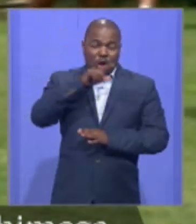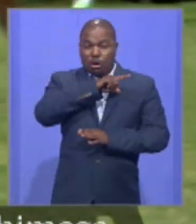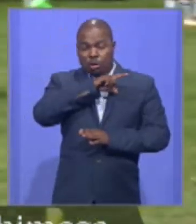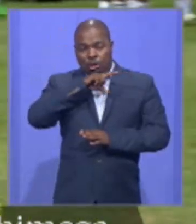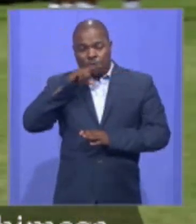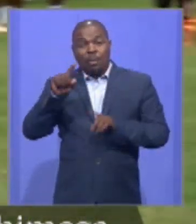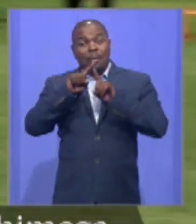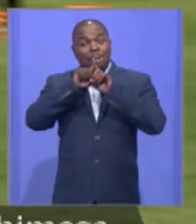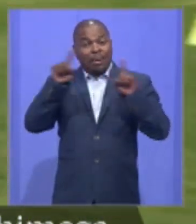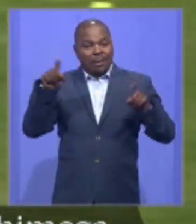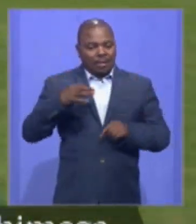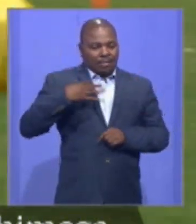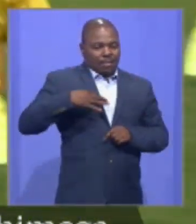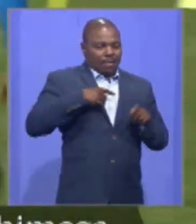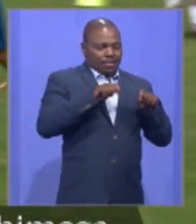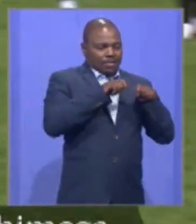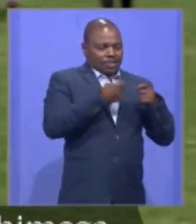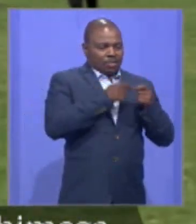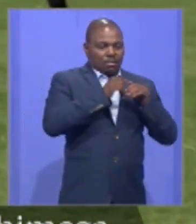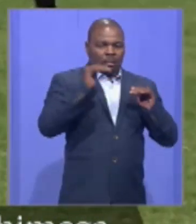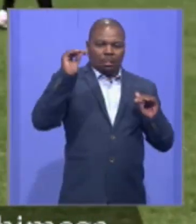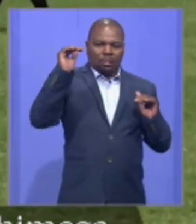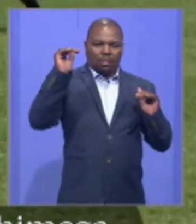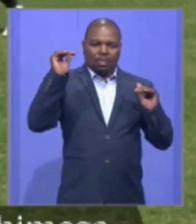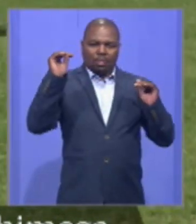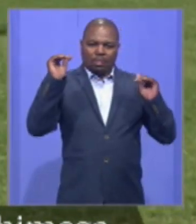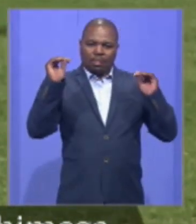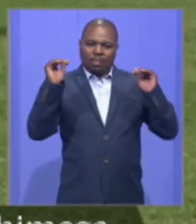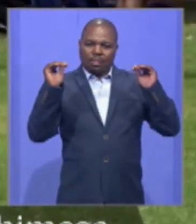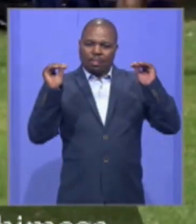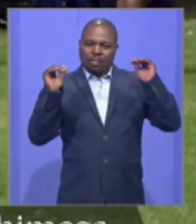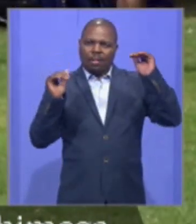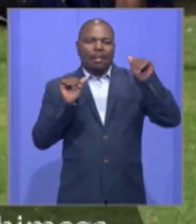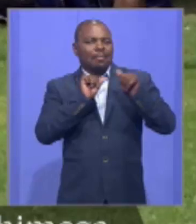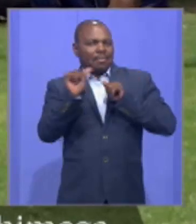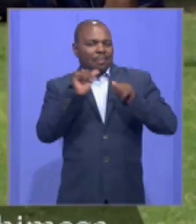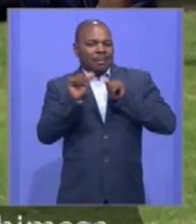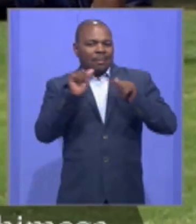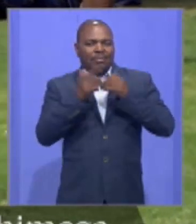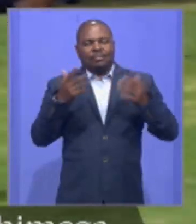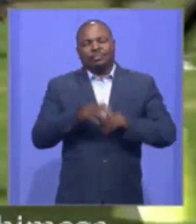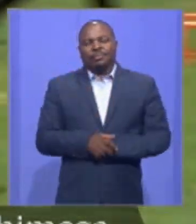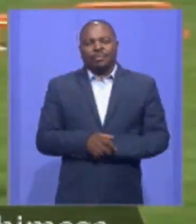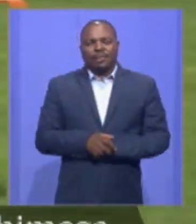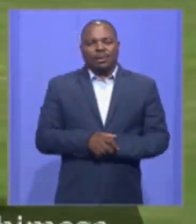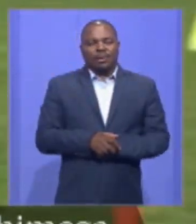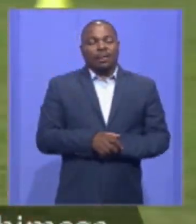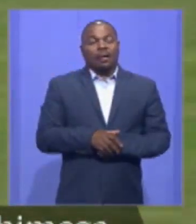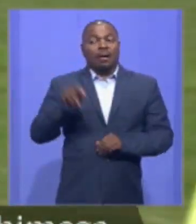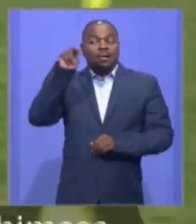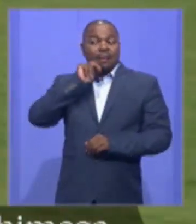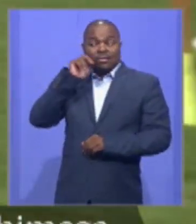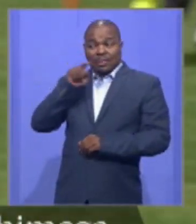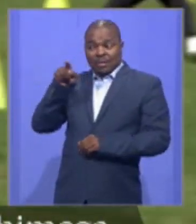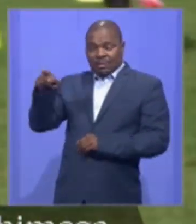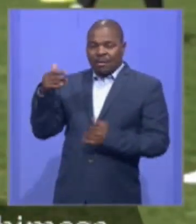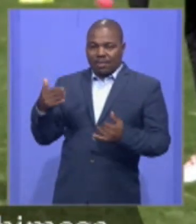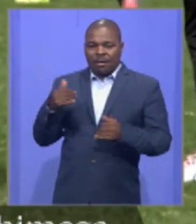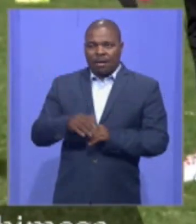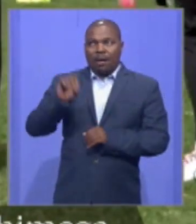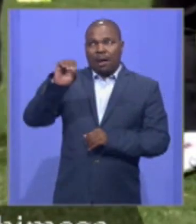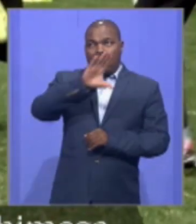fela thaloko ya banyana e šetše e kaonafetše lefaseng ka bophara. Nigeria e maemong a